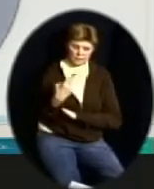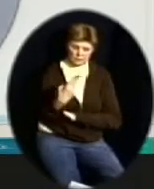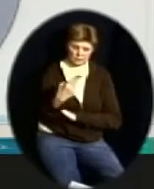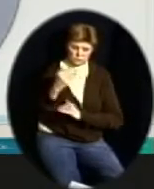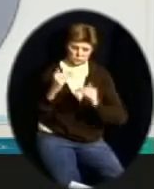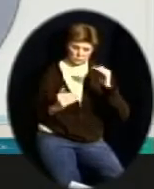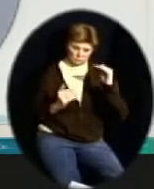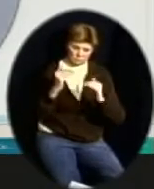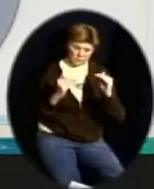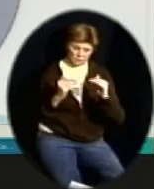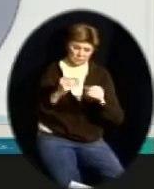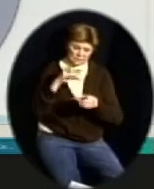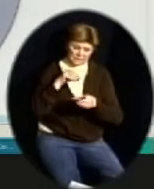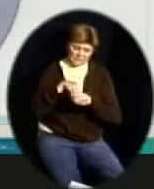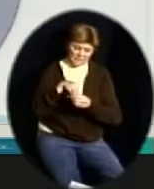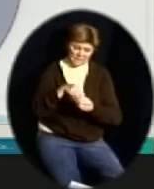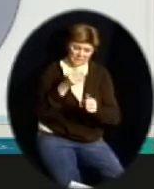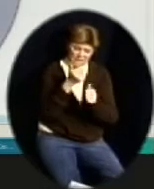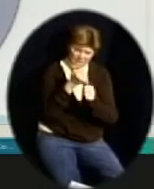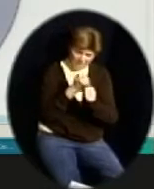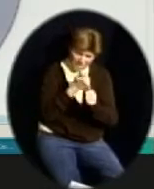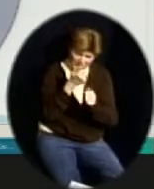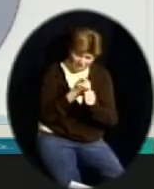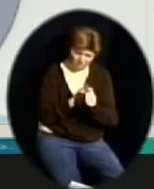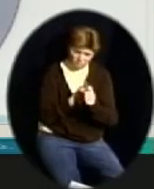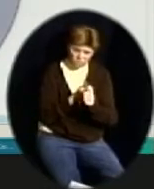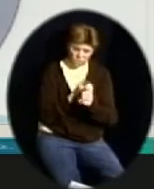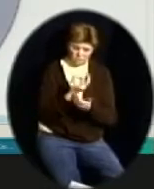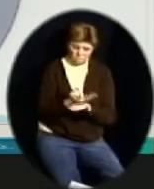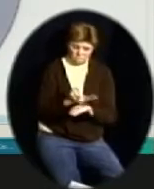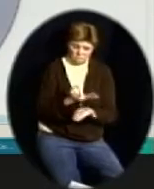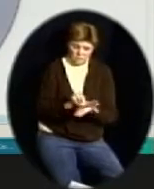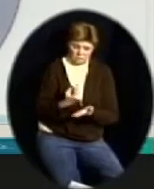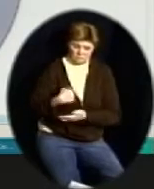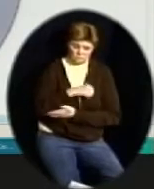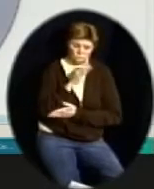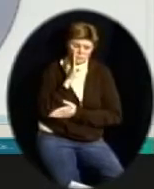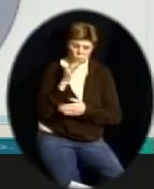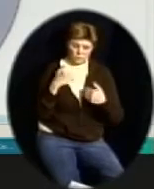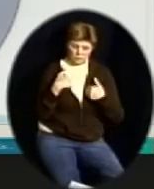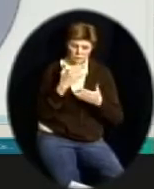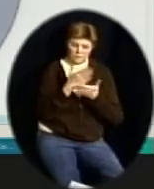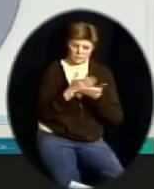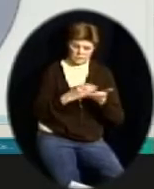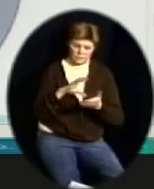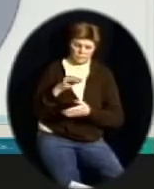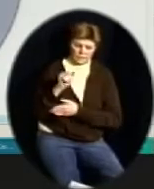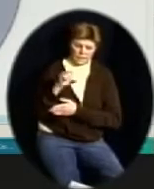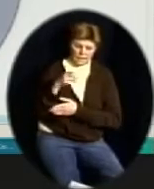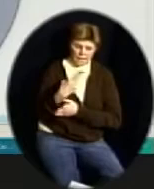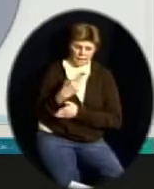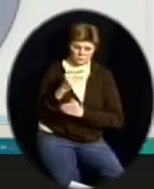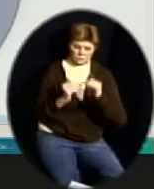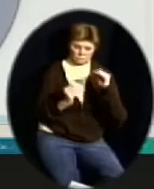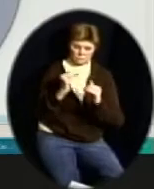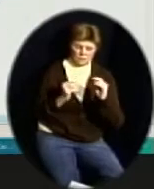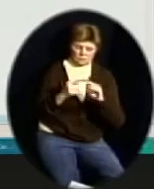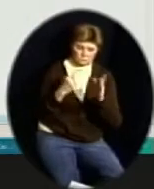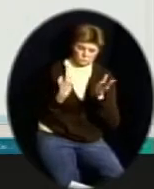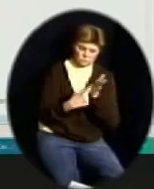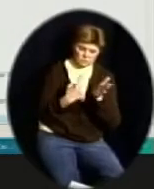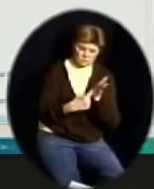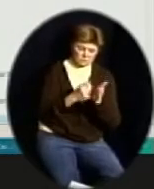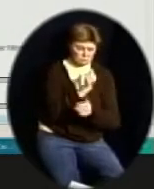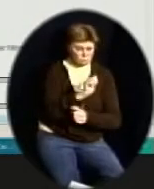there are always going to be some cash balance reserves that we need to discuss. That little oval shape in the center then,